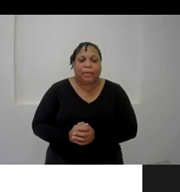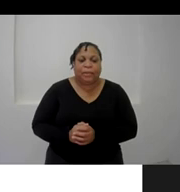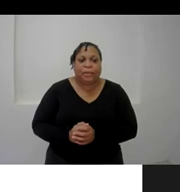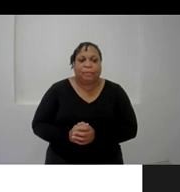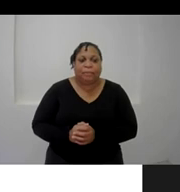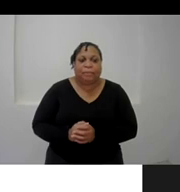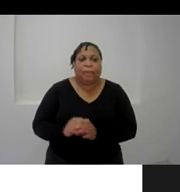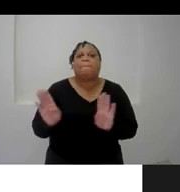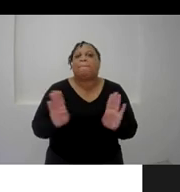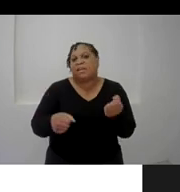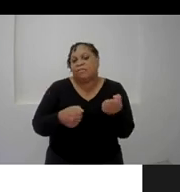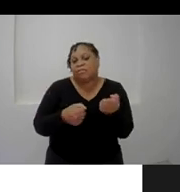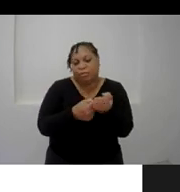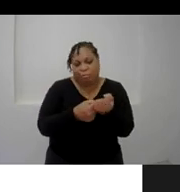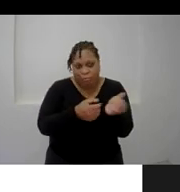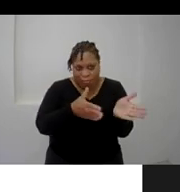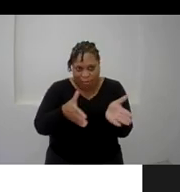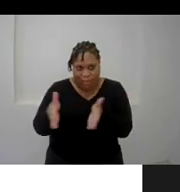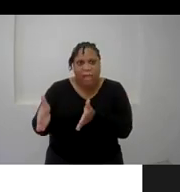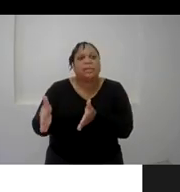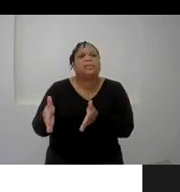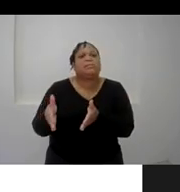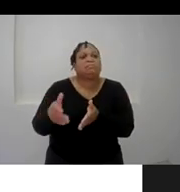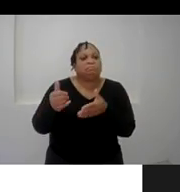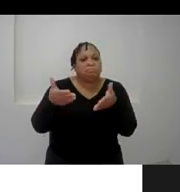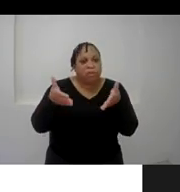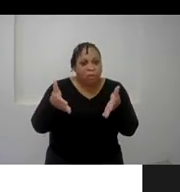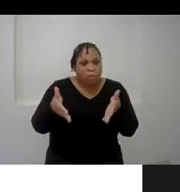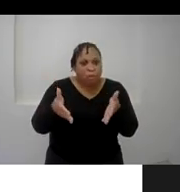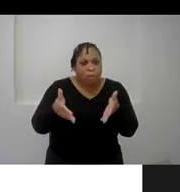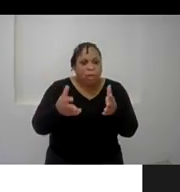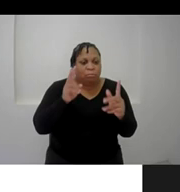Behaviour support plans, another way of looking